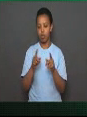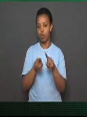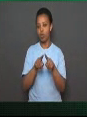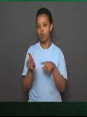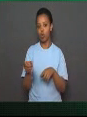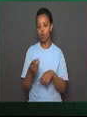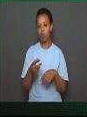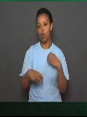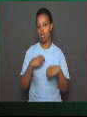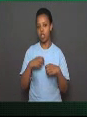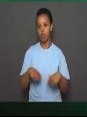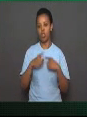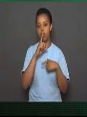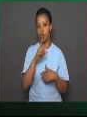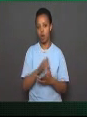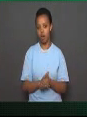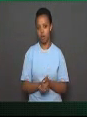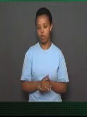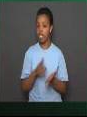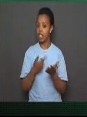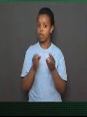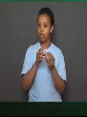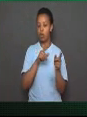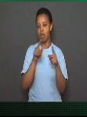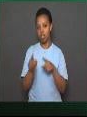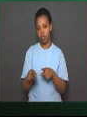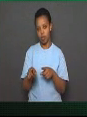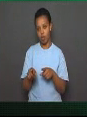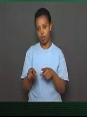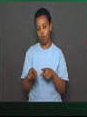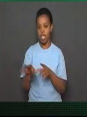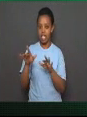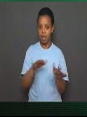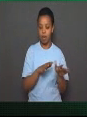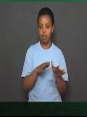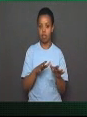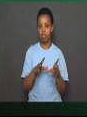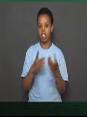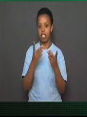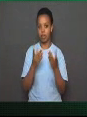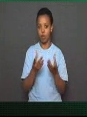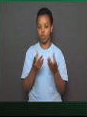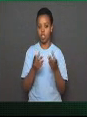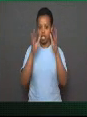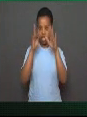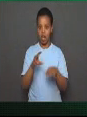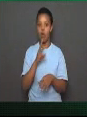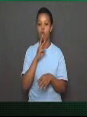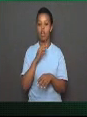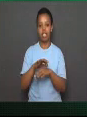home to many diverse organisms. Also, marine biomes